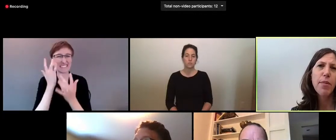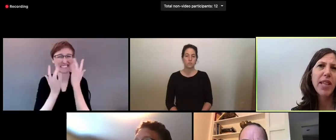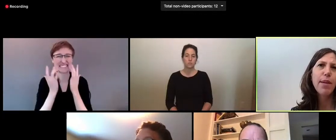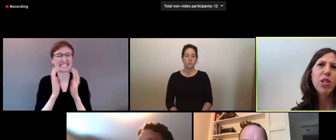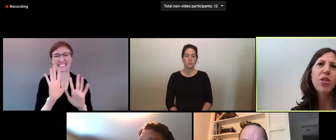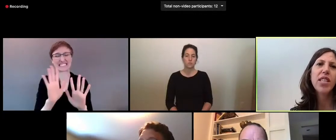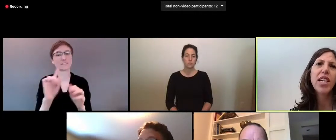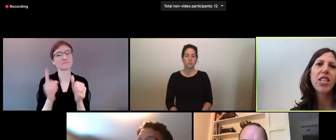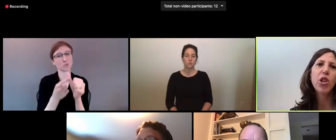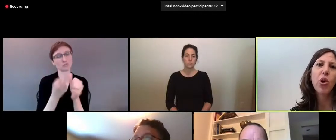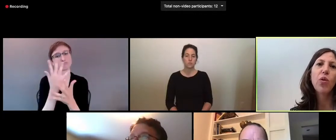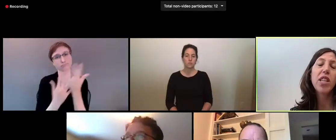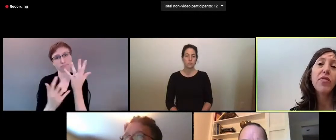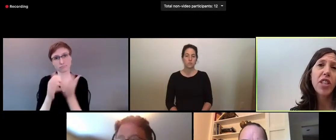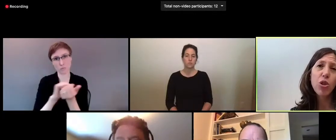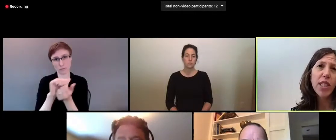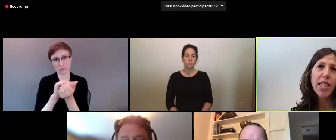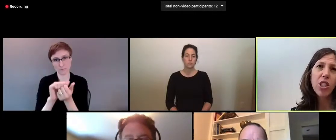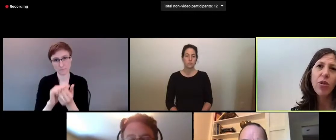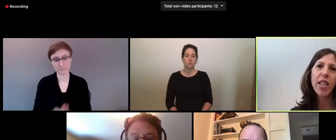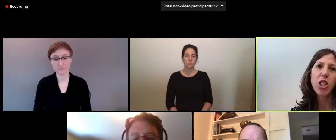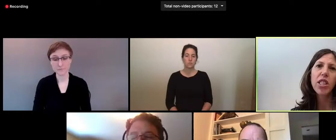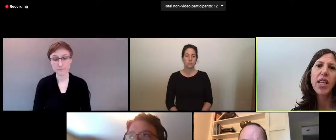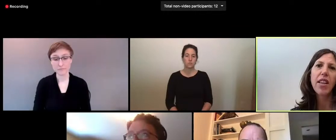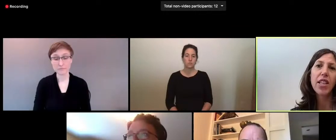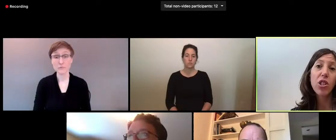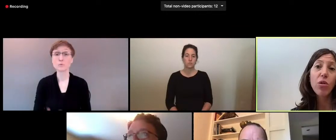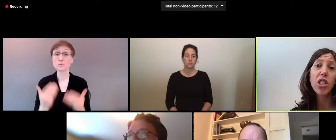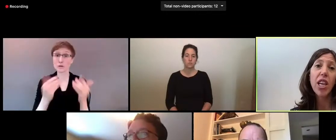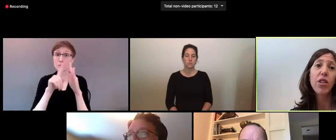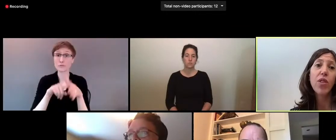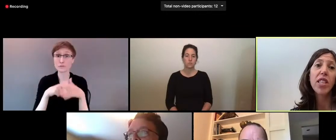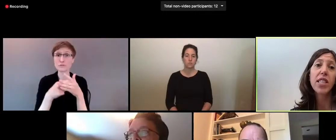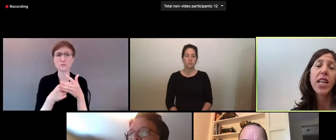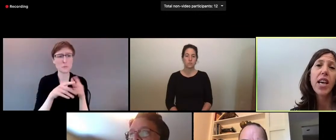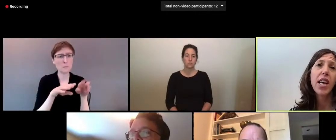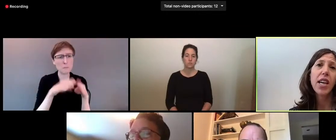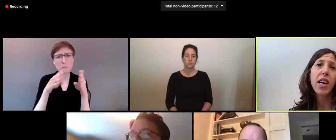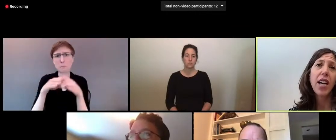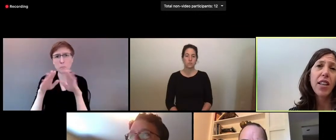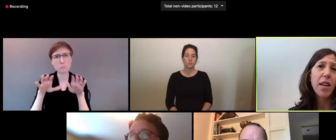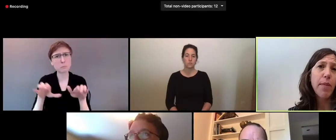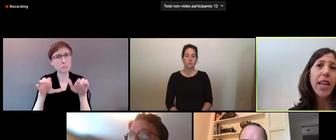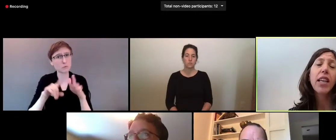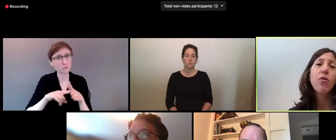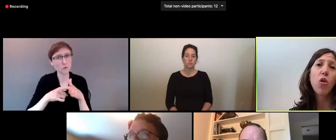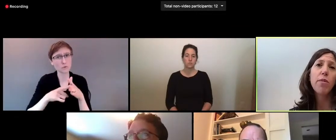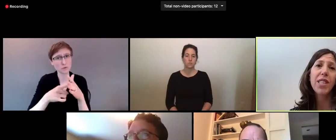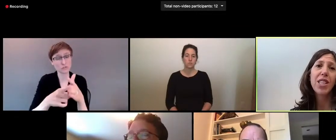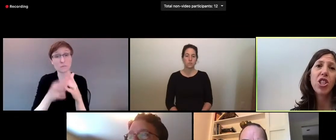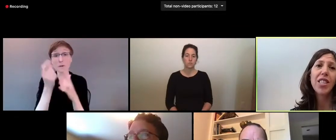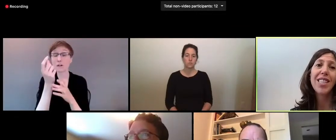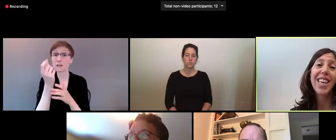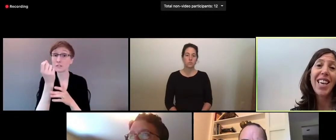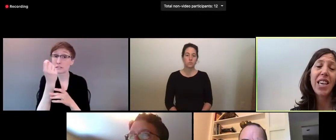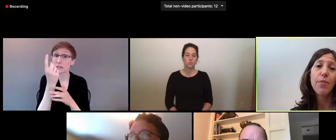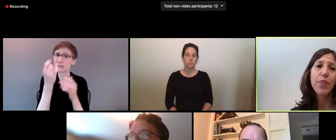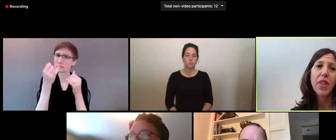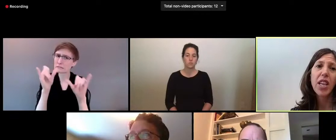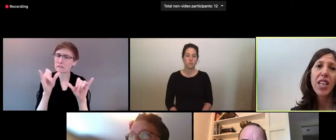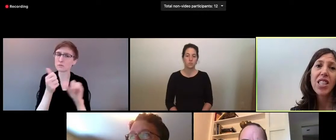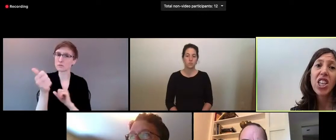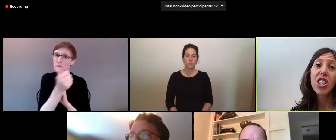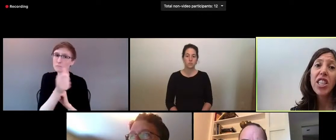activities, being able to assess your own individual situation and the associated risks and making informed decision is